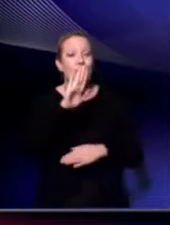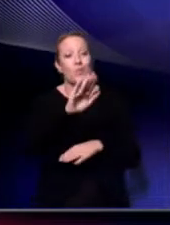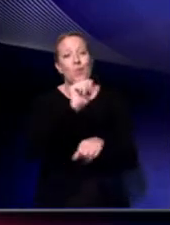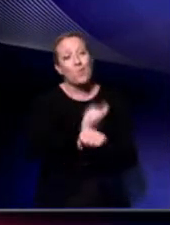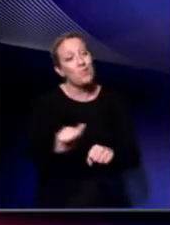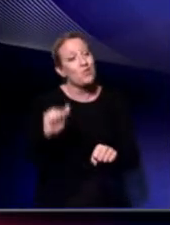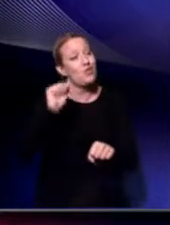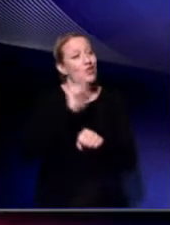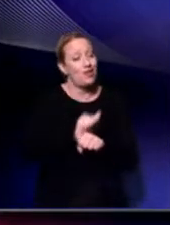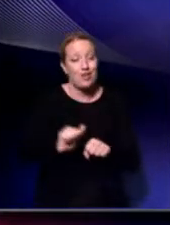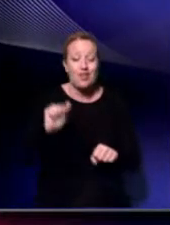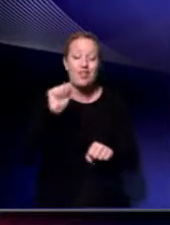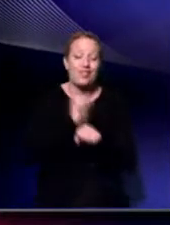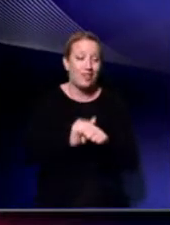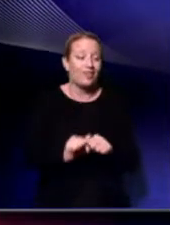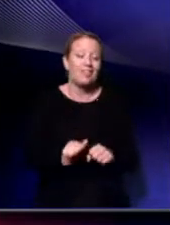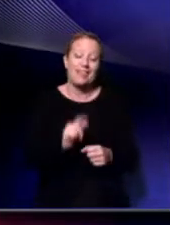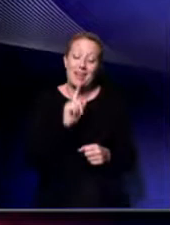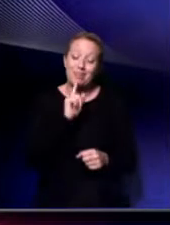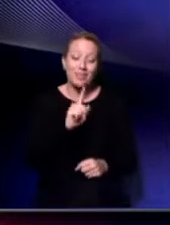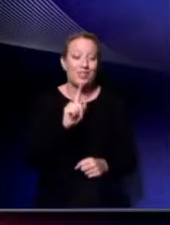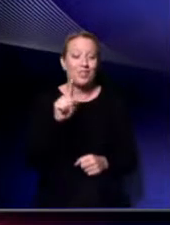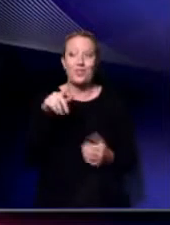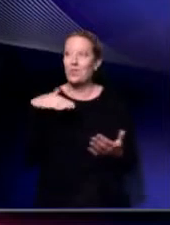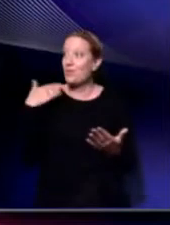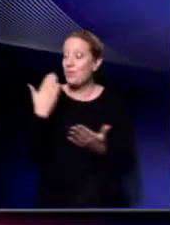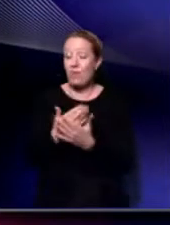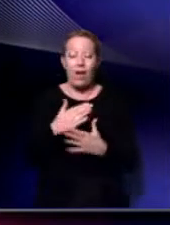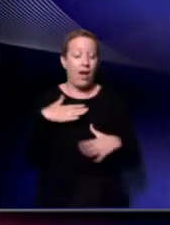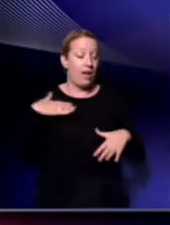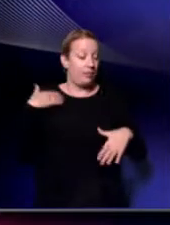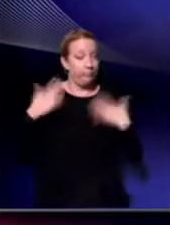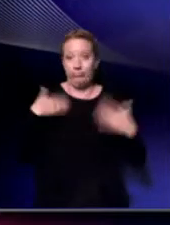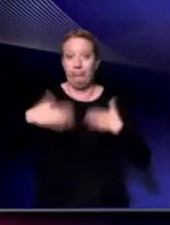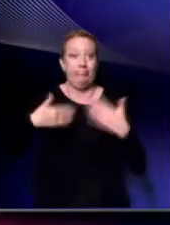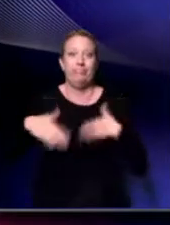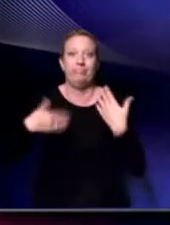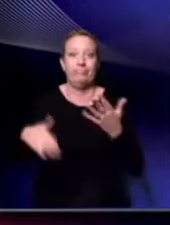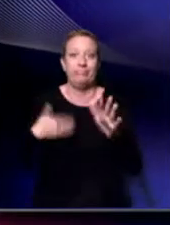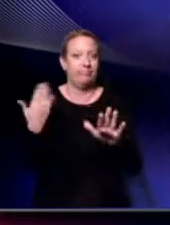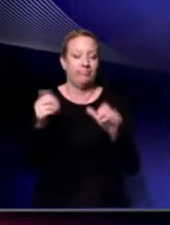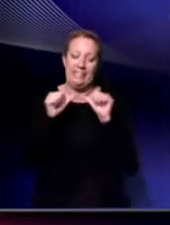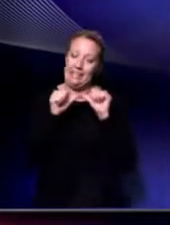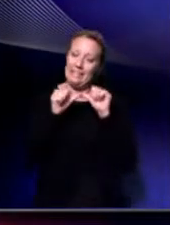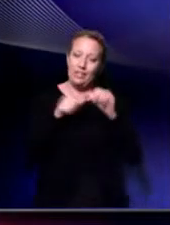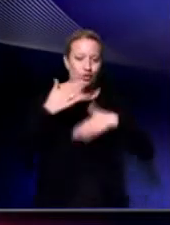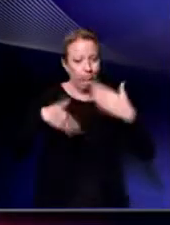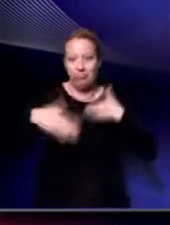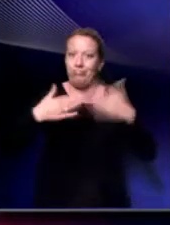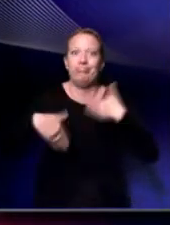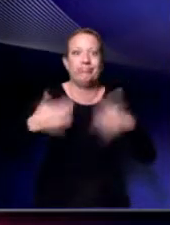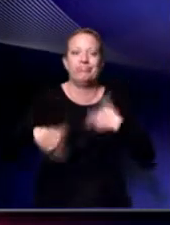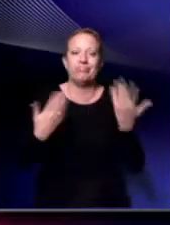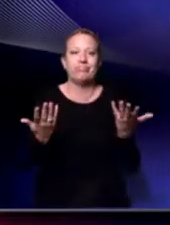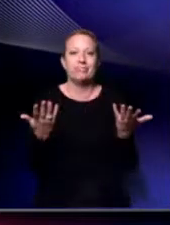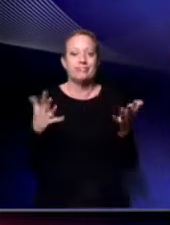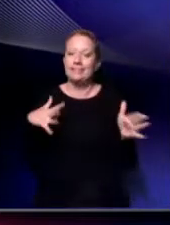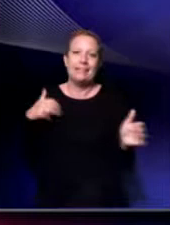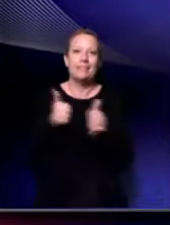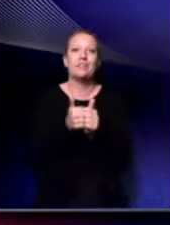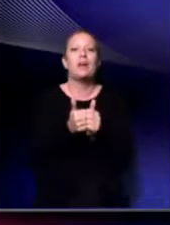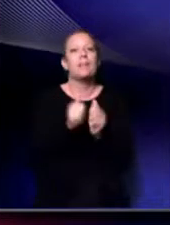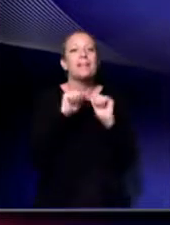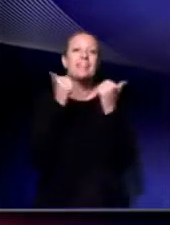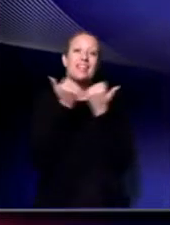was, I'm sure you arrived running 1,000,000 miles an hour and seem to continue to be doing so. And the agency is better